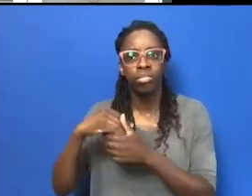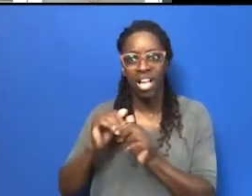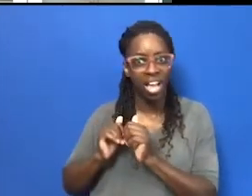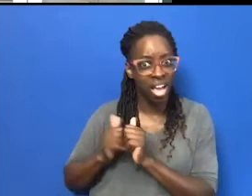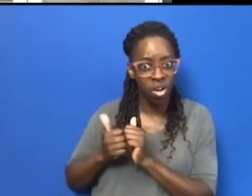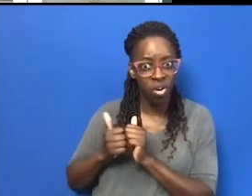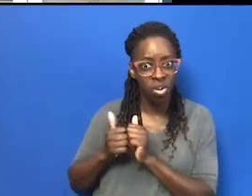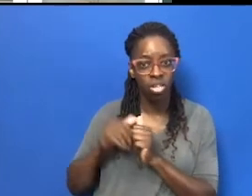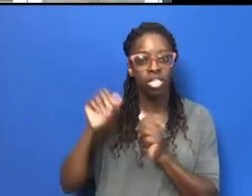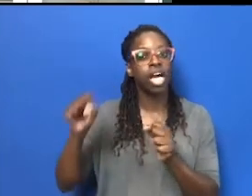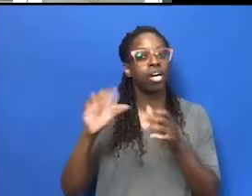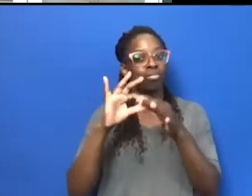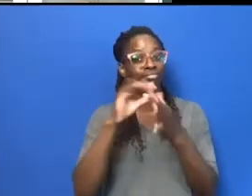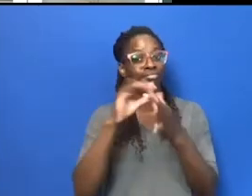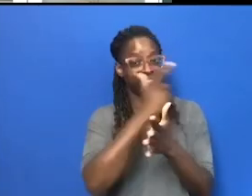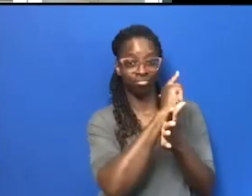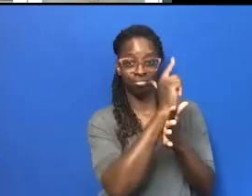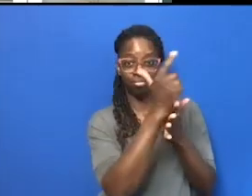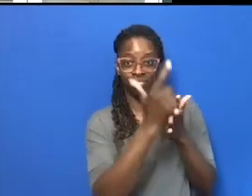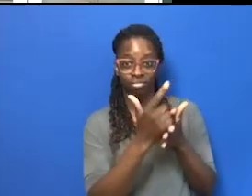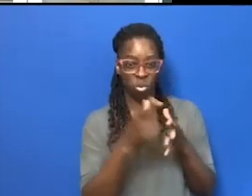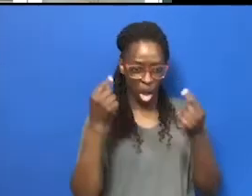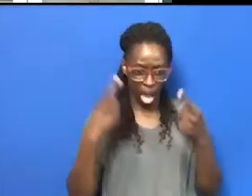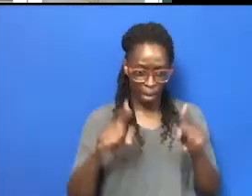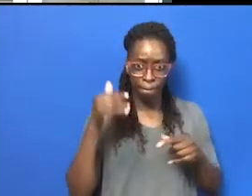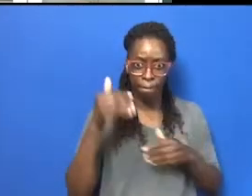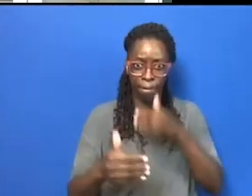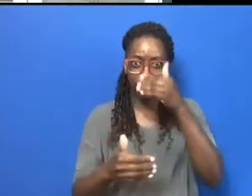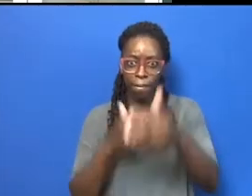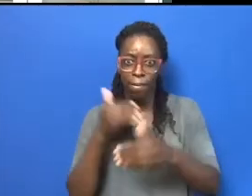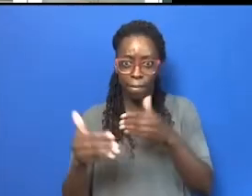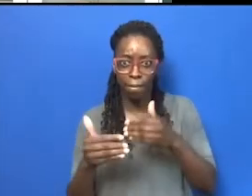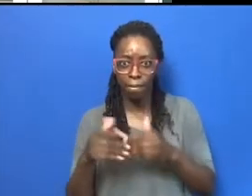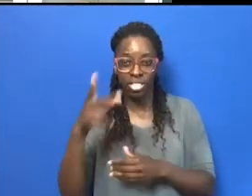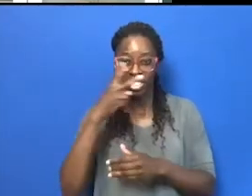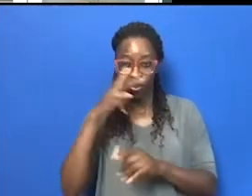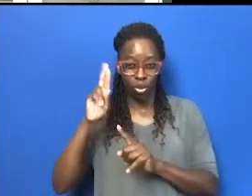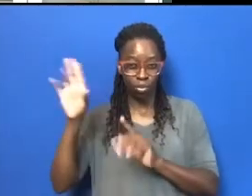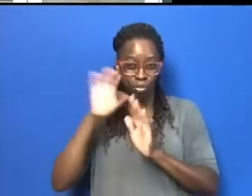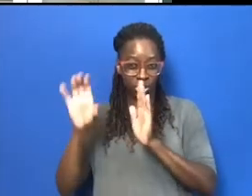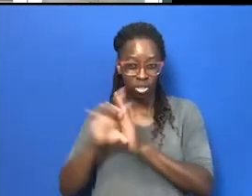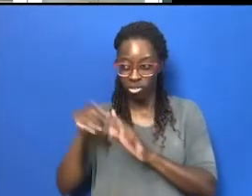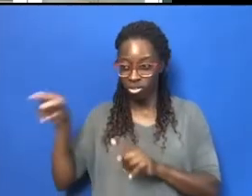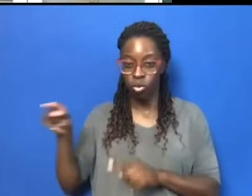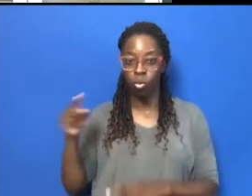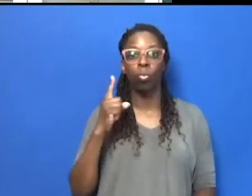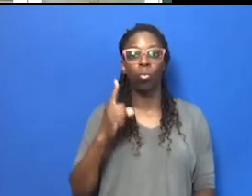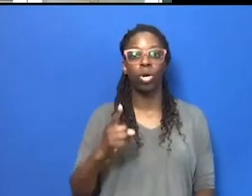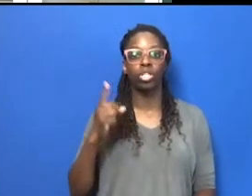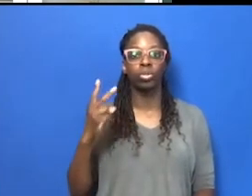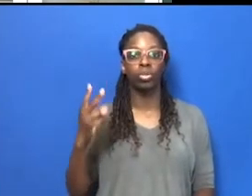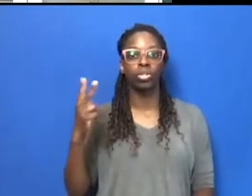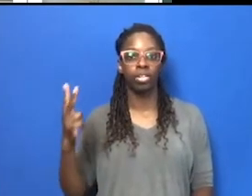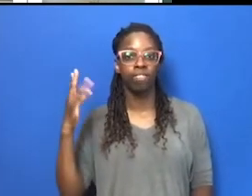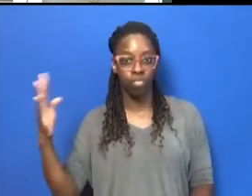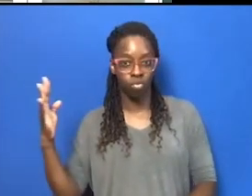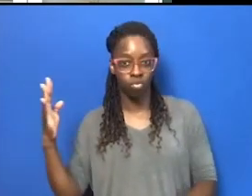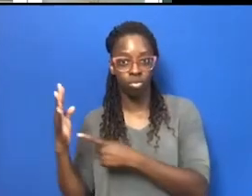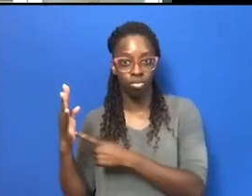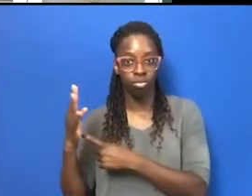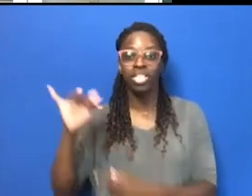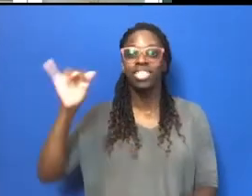events. So in the picture on the right, children are engaging and using a target pendulum. So they're